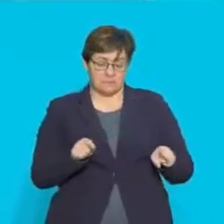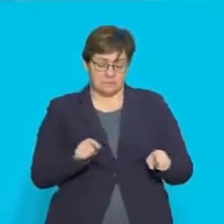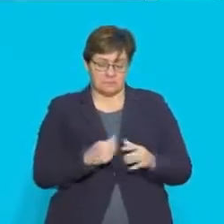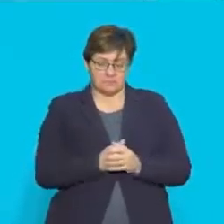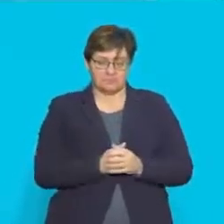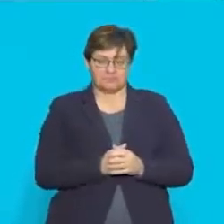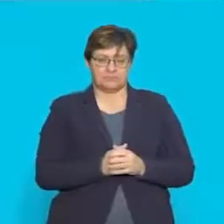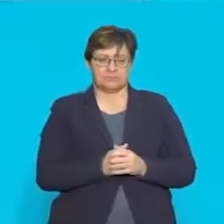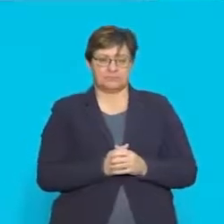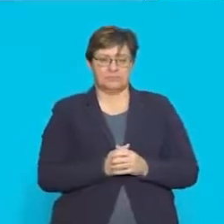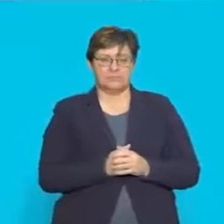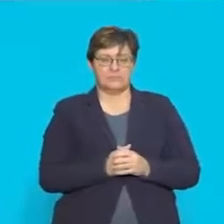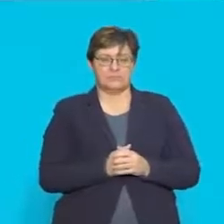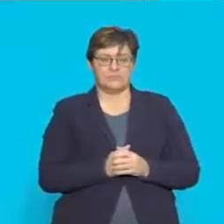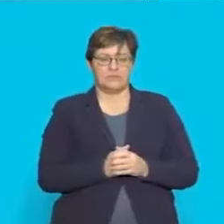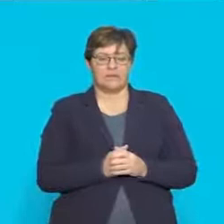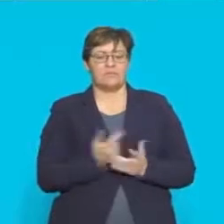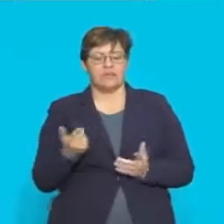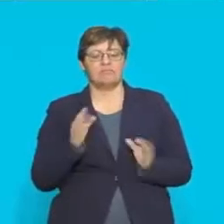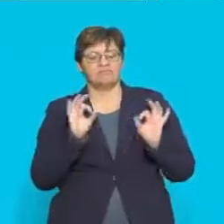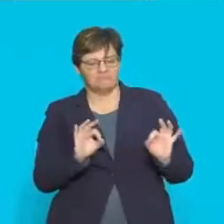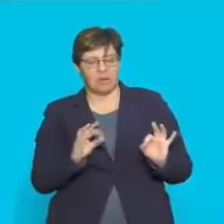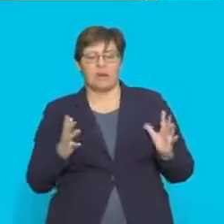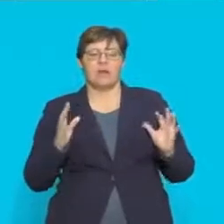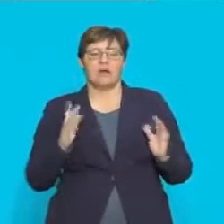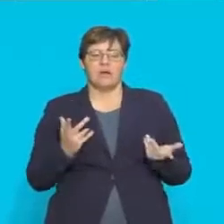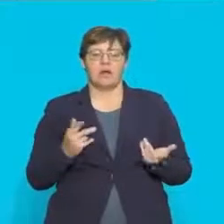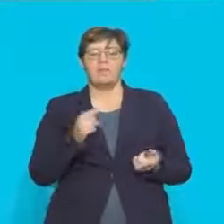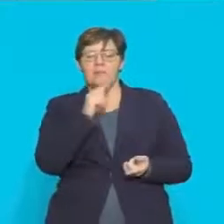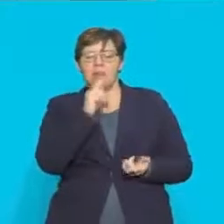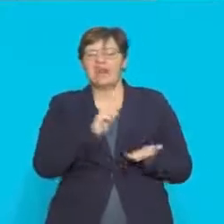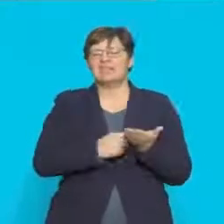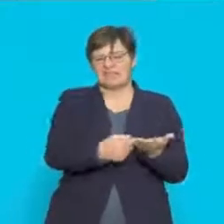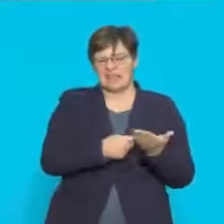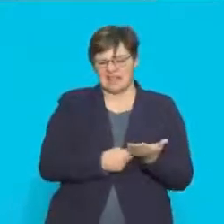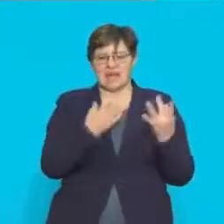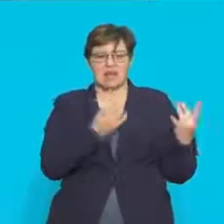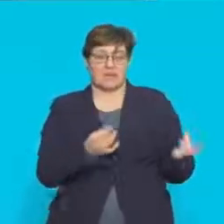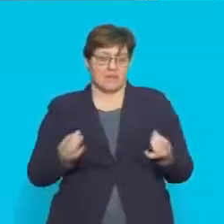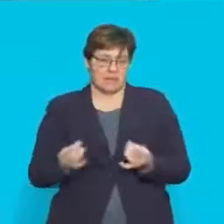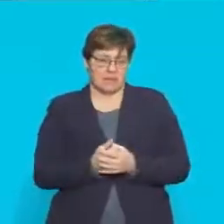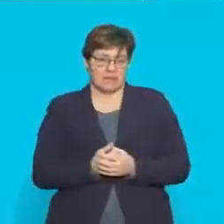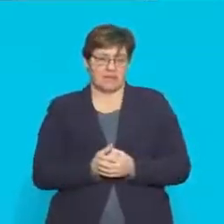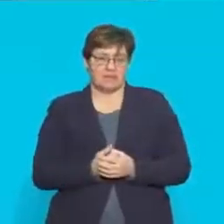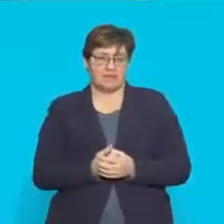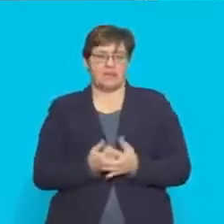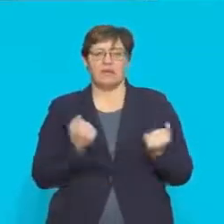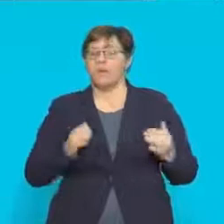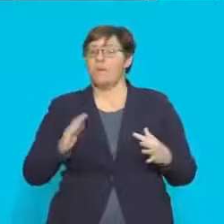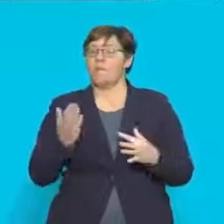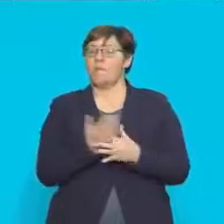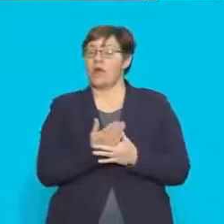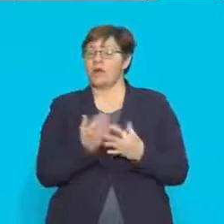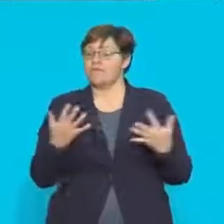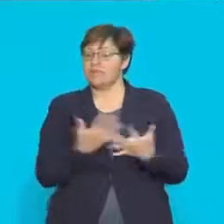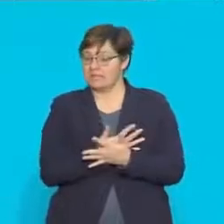a placeholder to say, where exactly is this? So that's how we look at numbers. But for now, I want us to take a quick